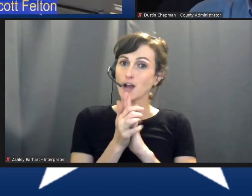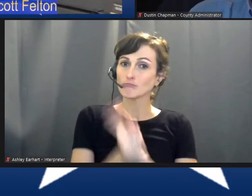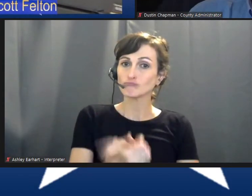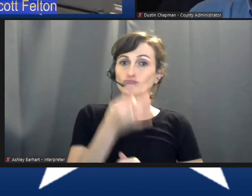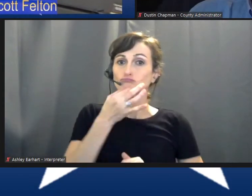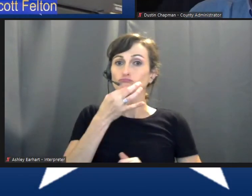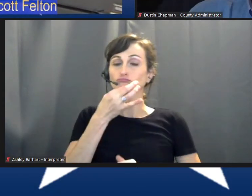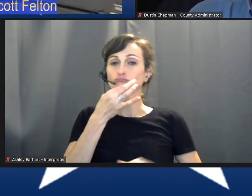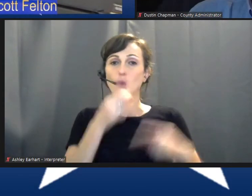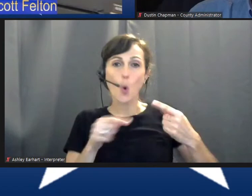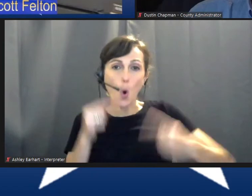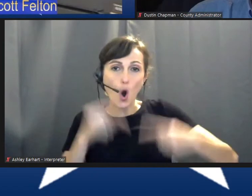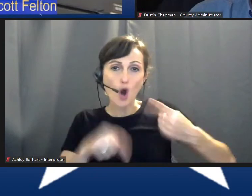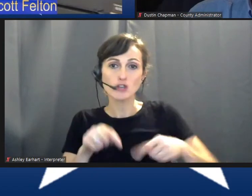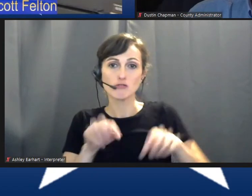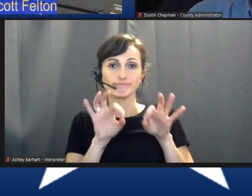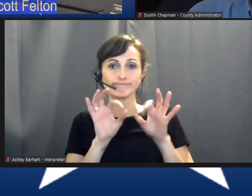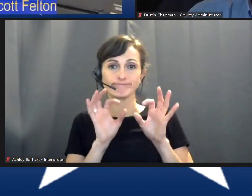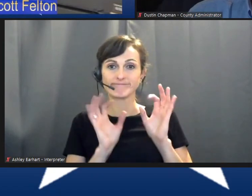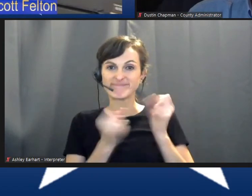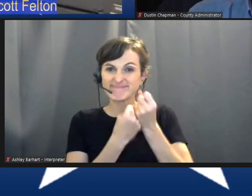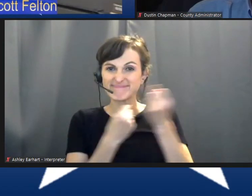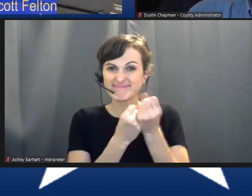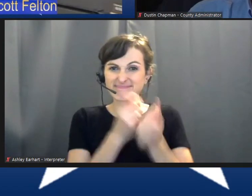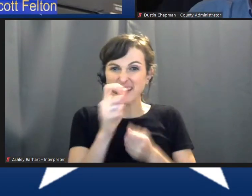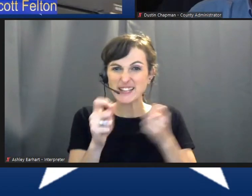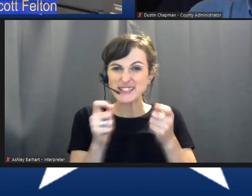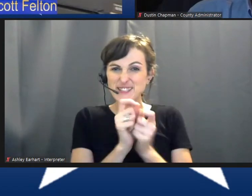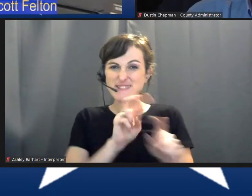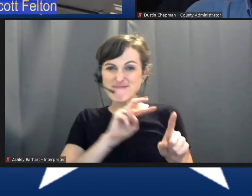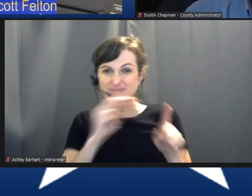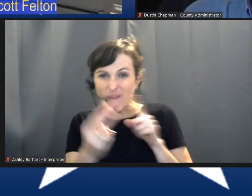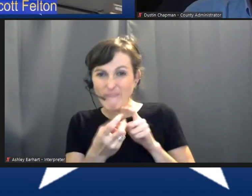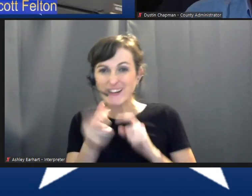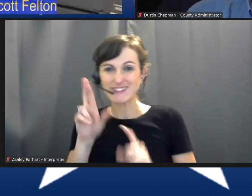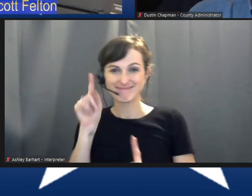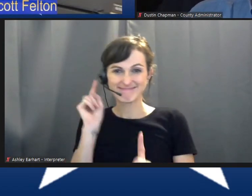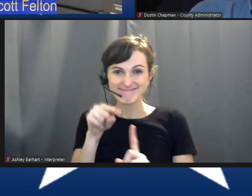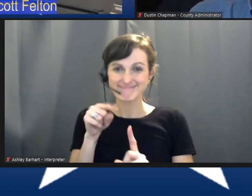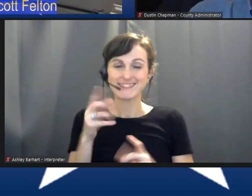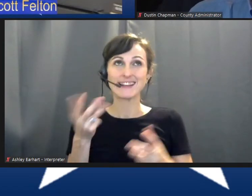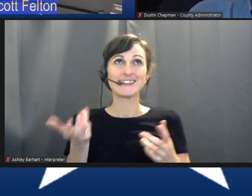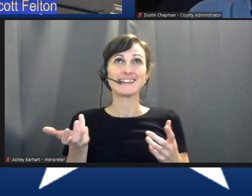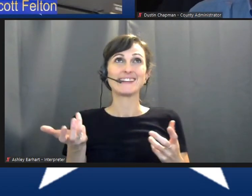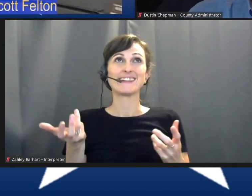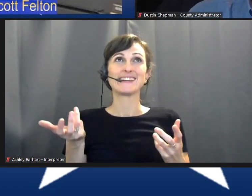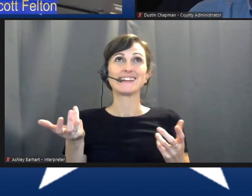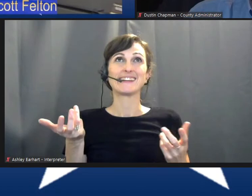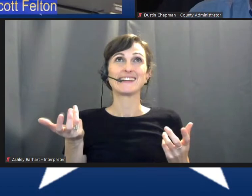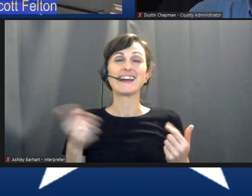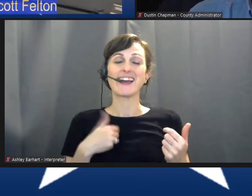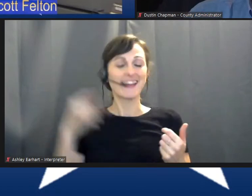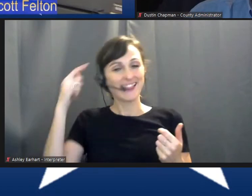point or a point of view. And it's, so I